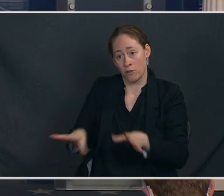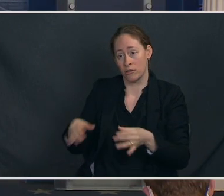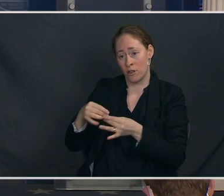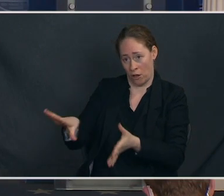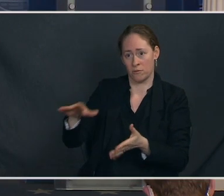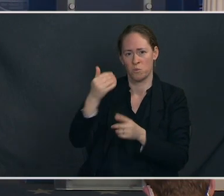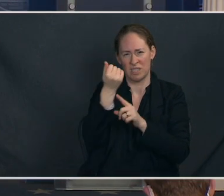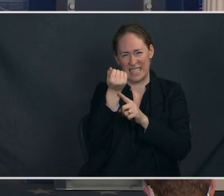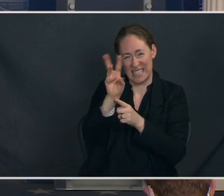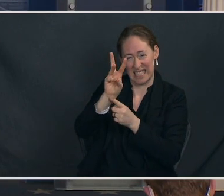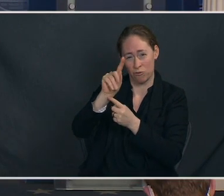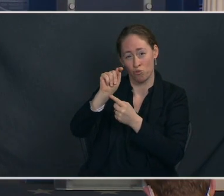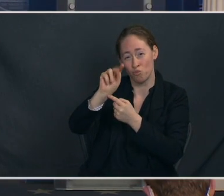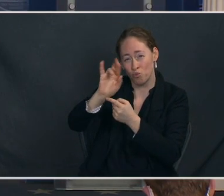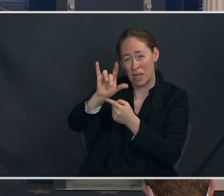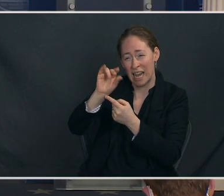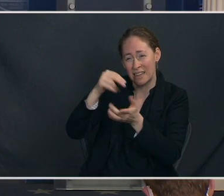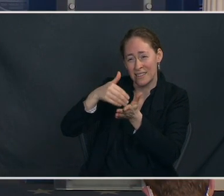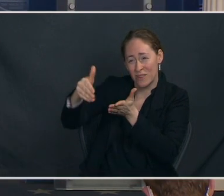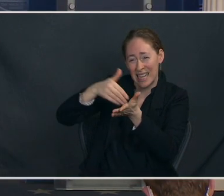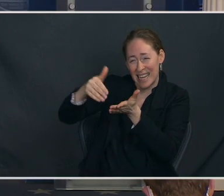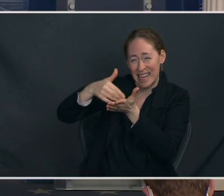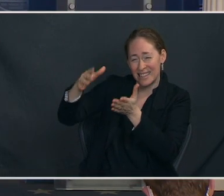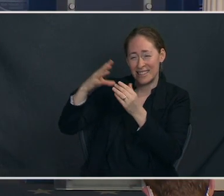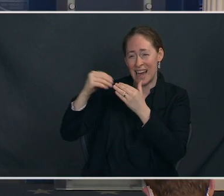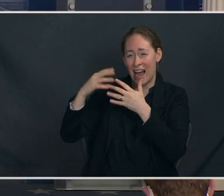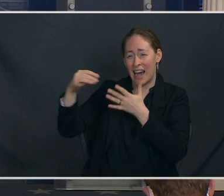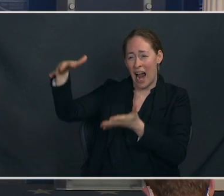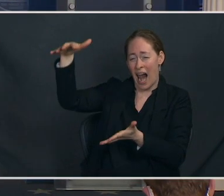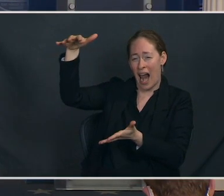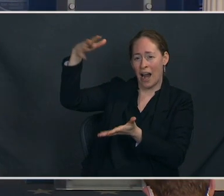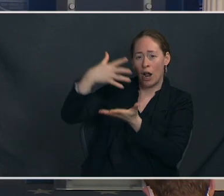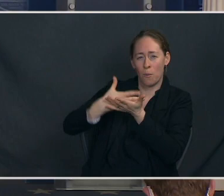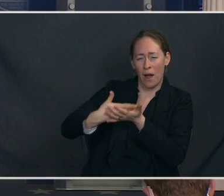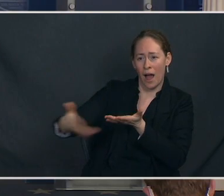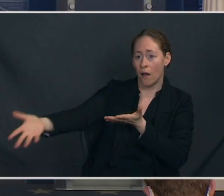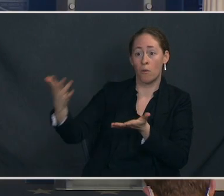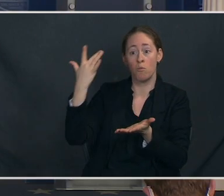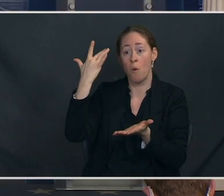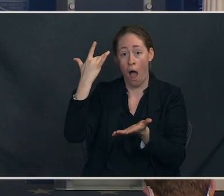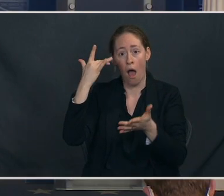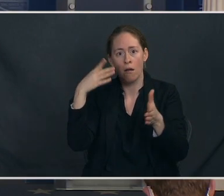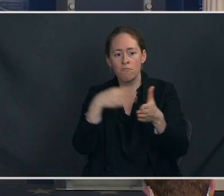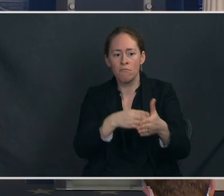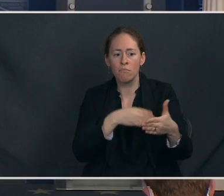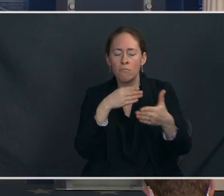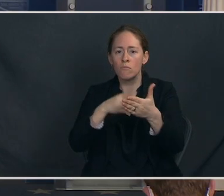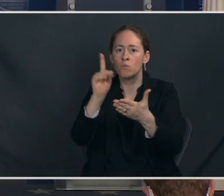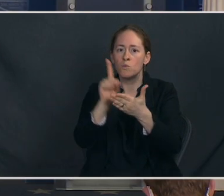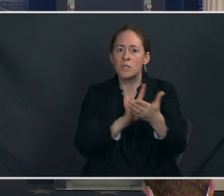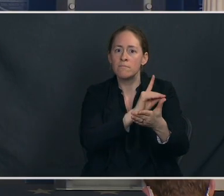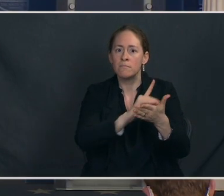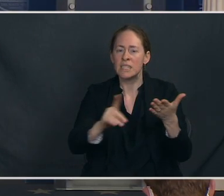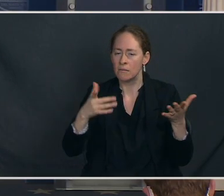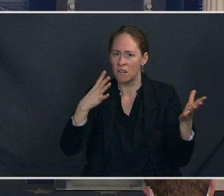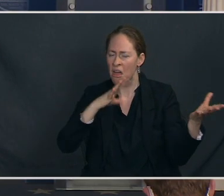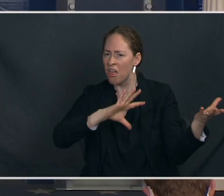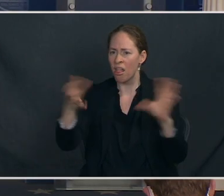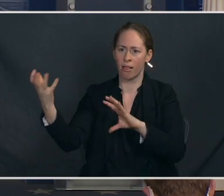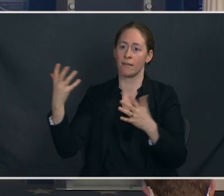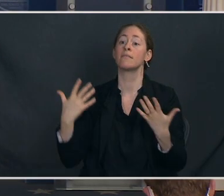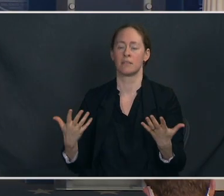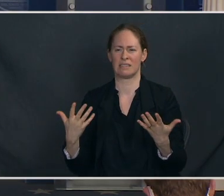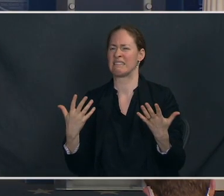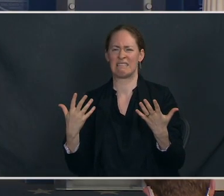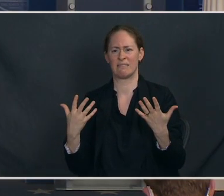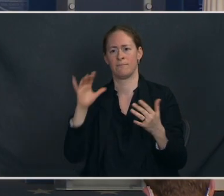years because of discrimination against families of color. If we closed racial gaps in income